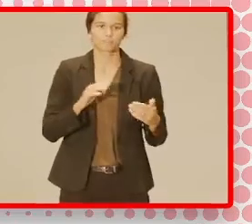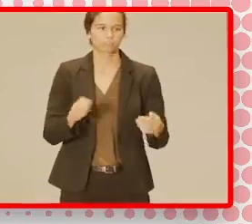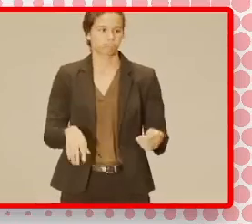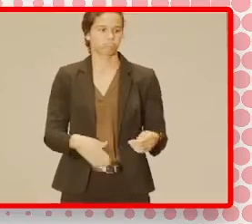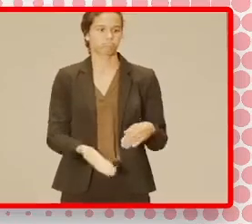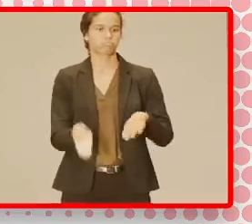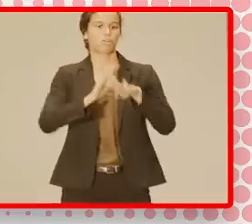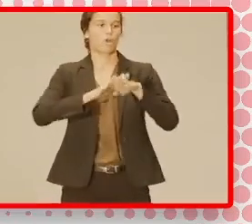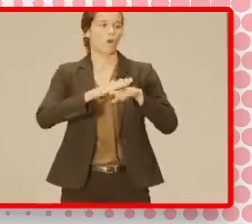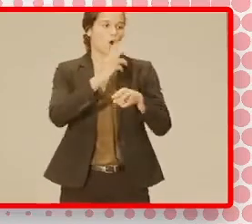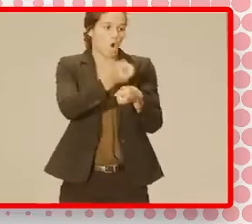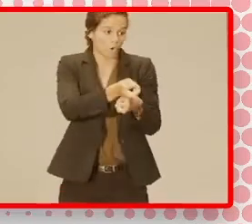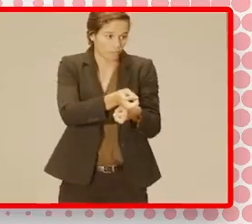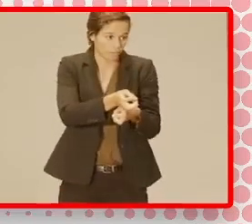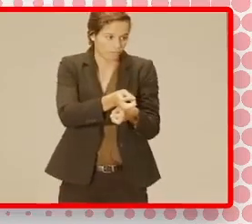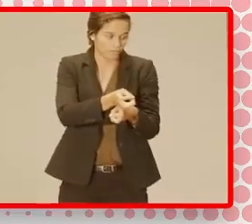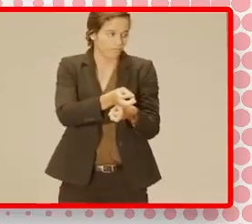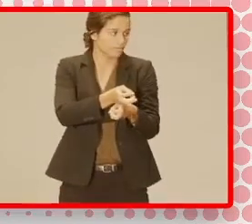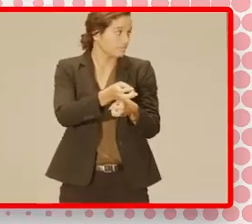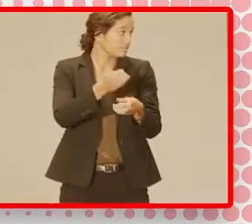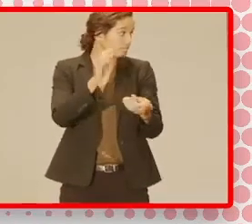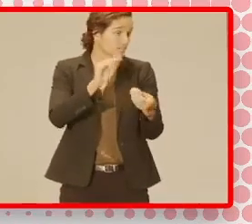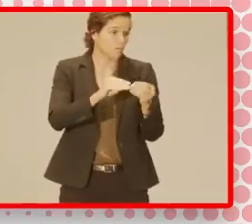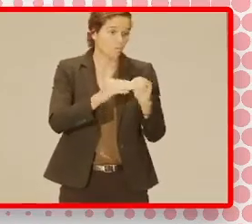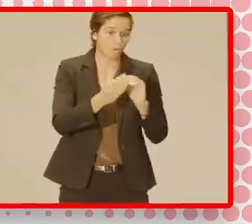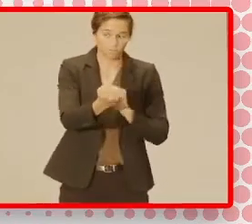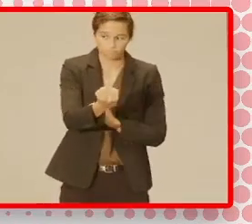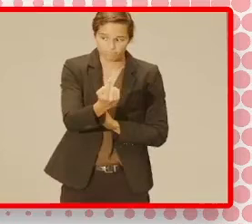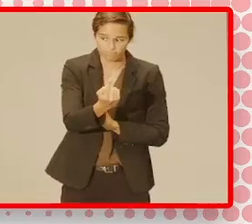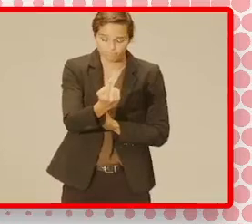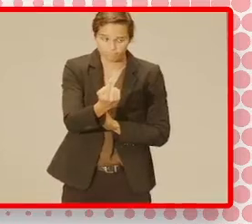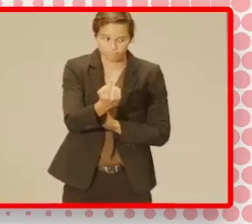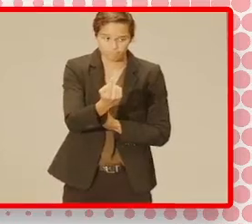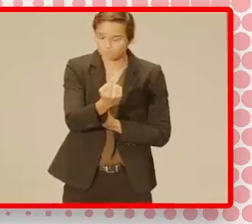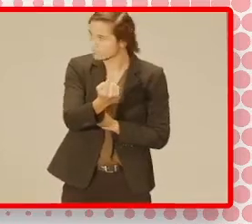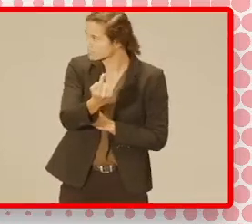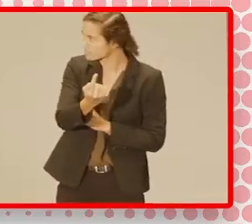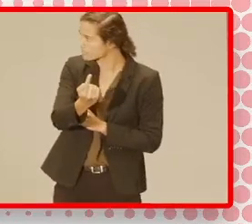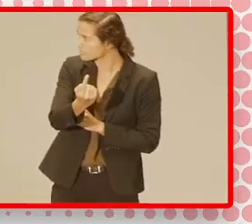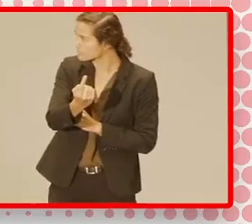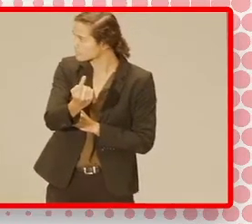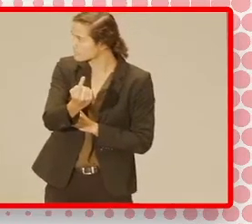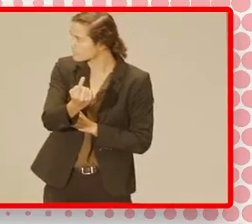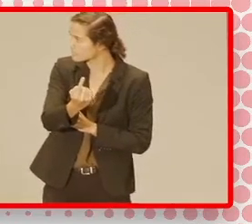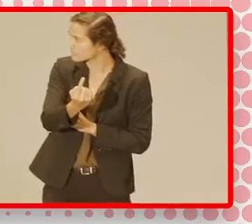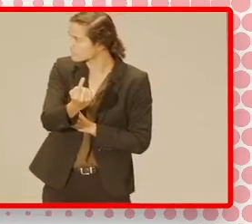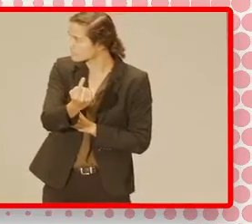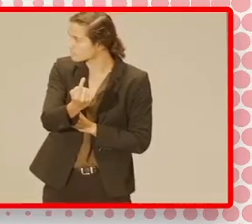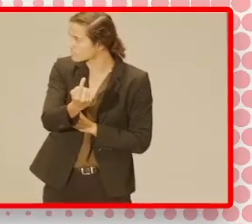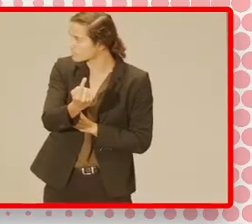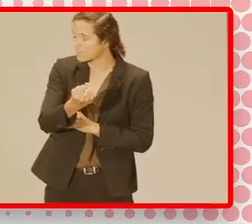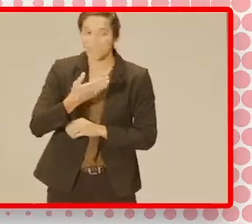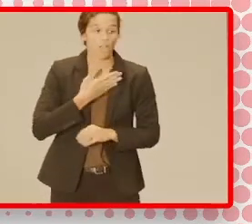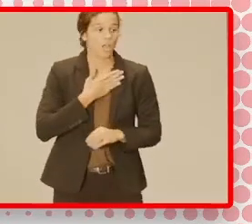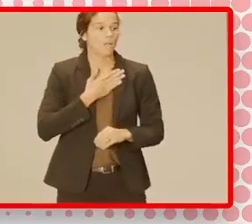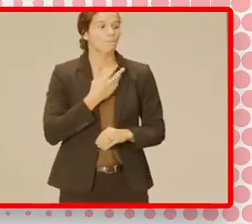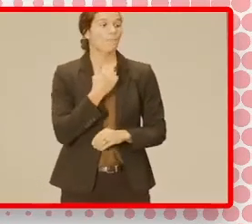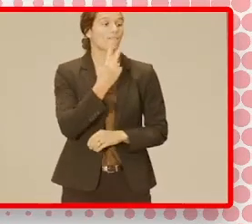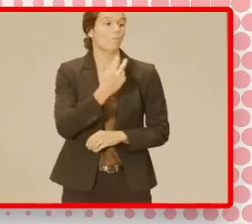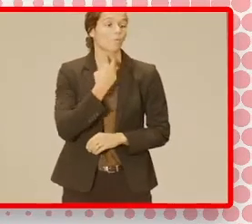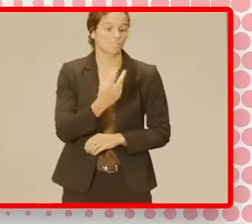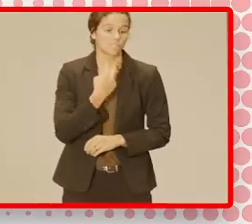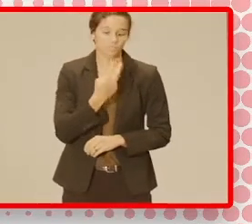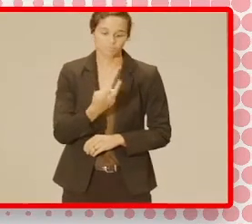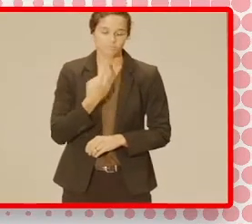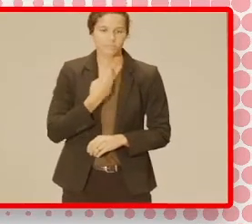1, no tone means my muscles are weaker, so I must work harder.